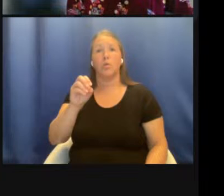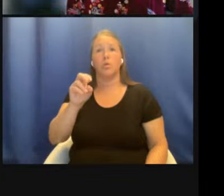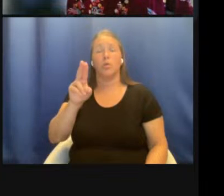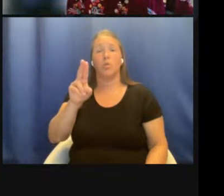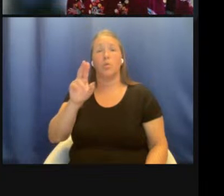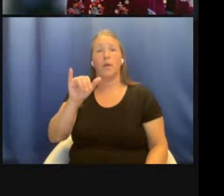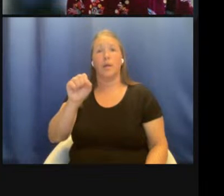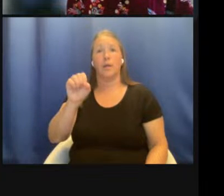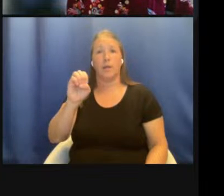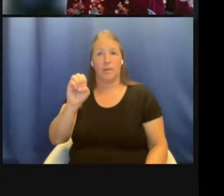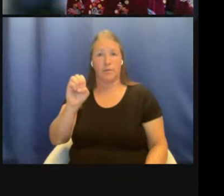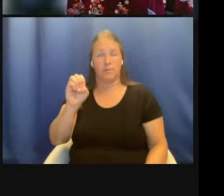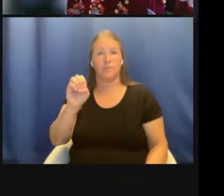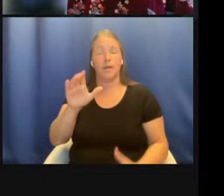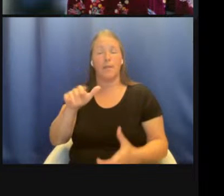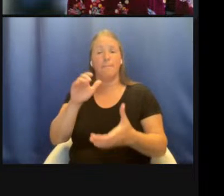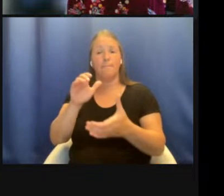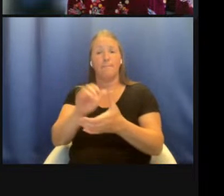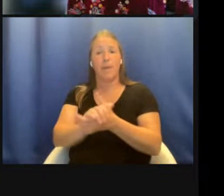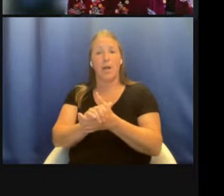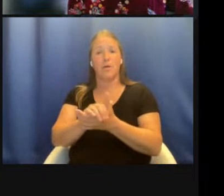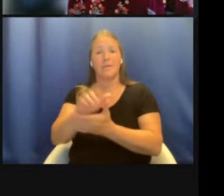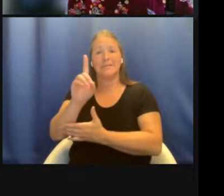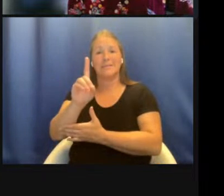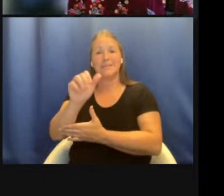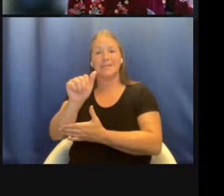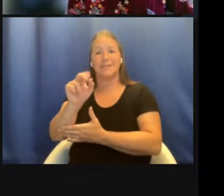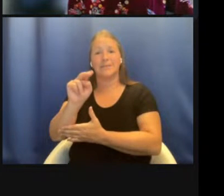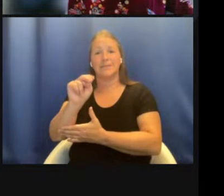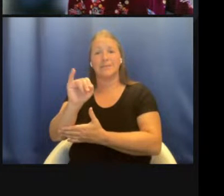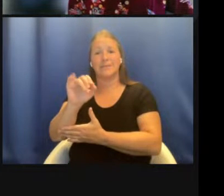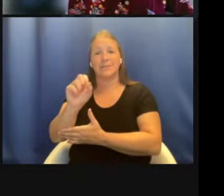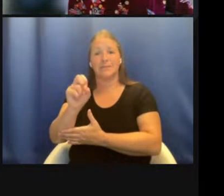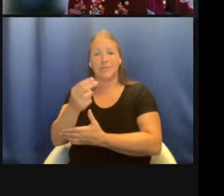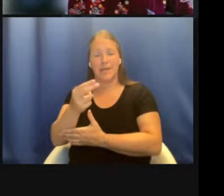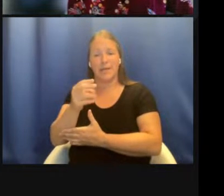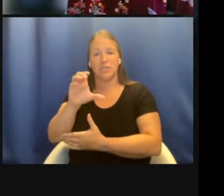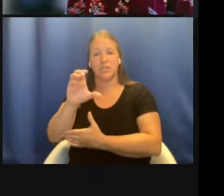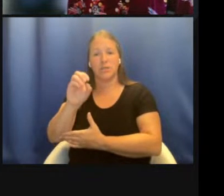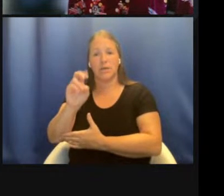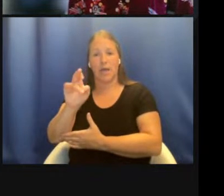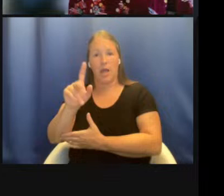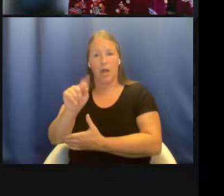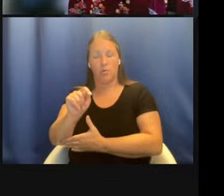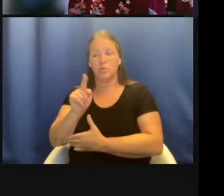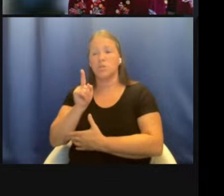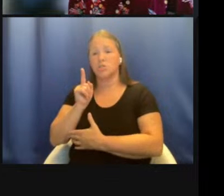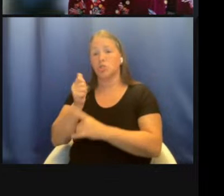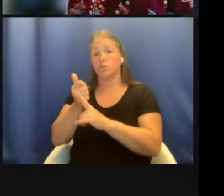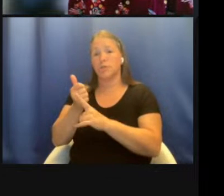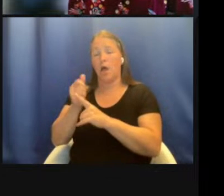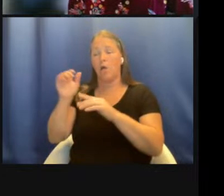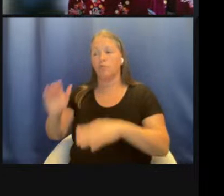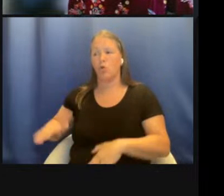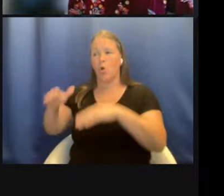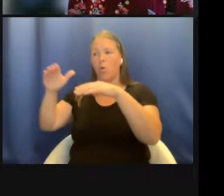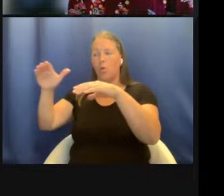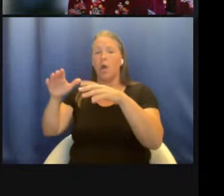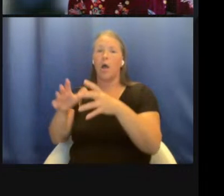up spending enormous amounts of time in France because her father had these